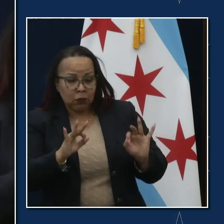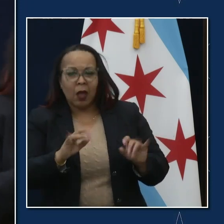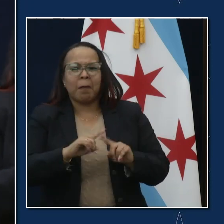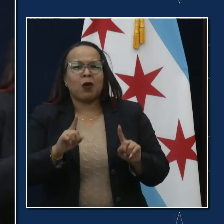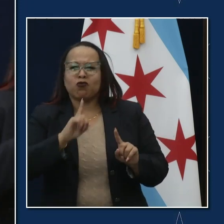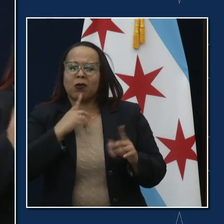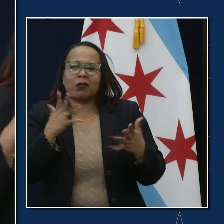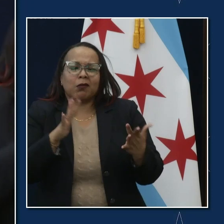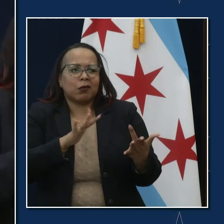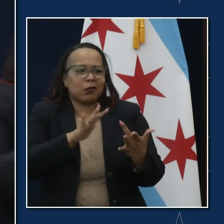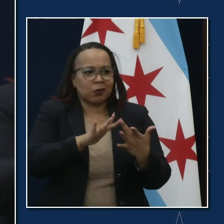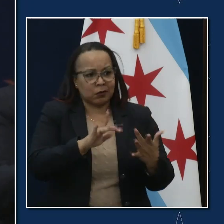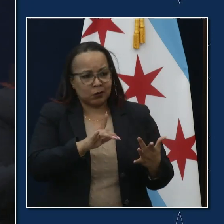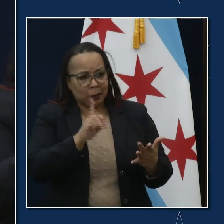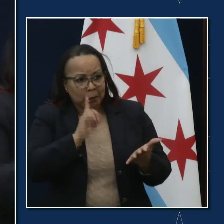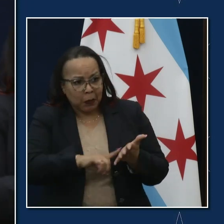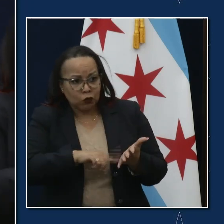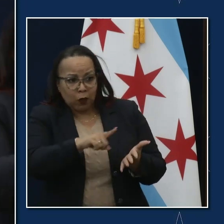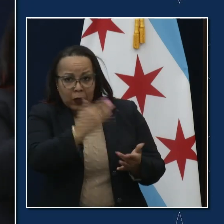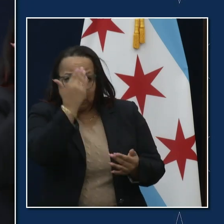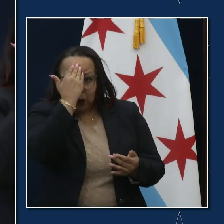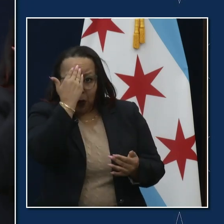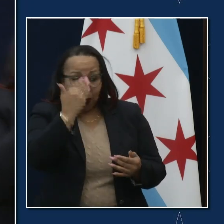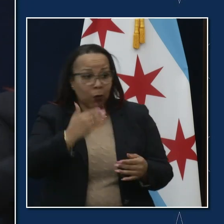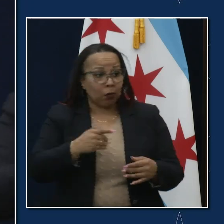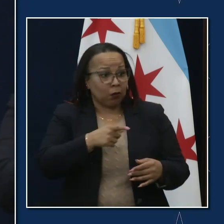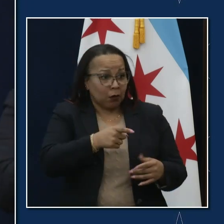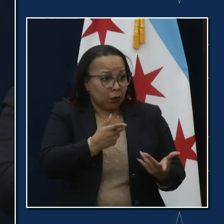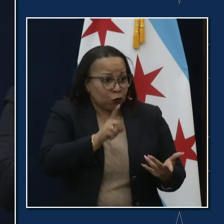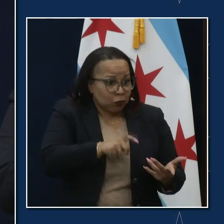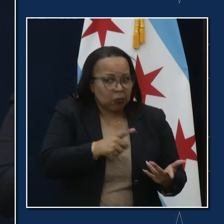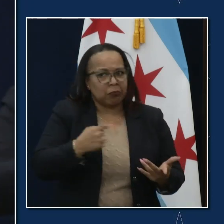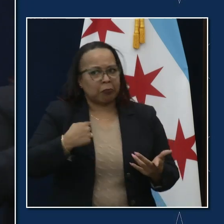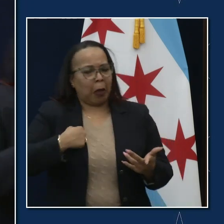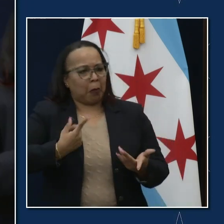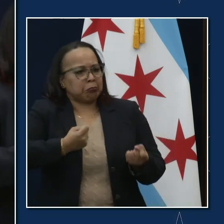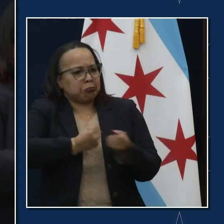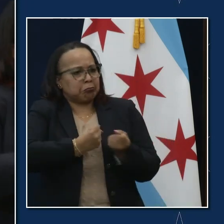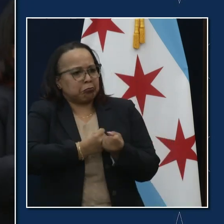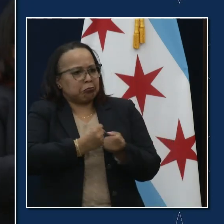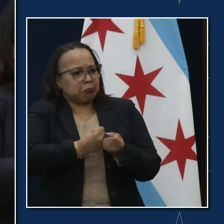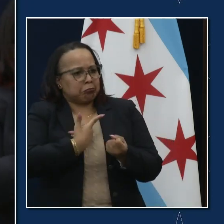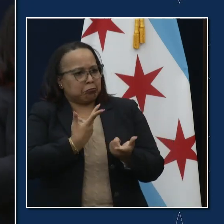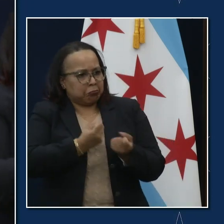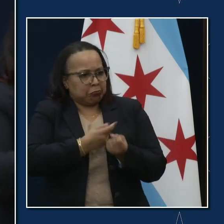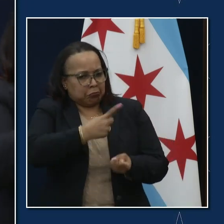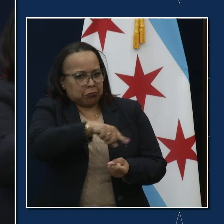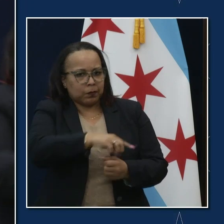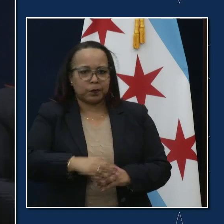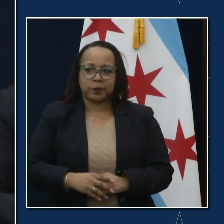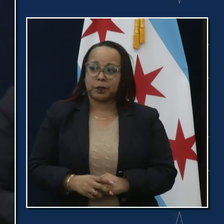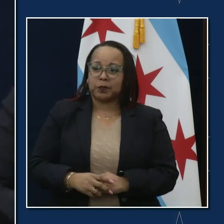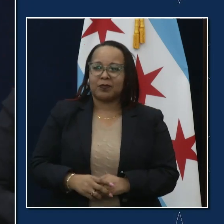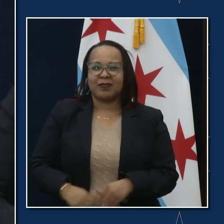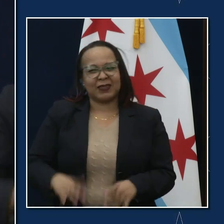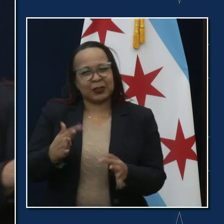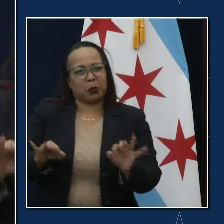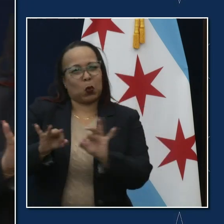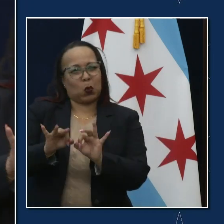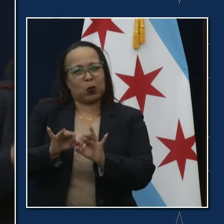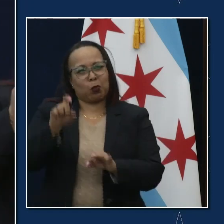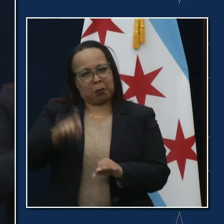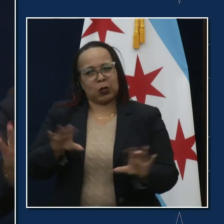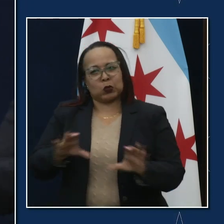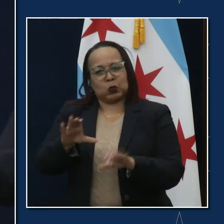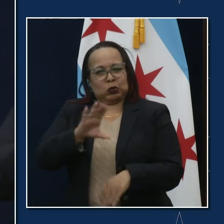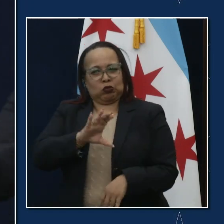just reach out and make sure that they know there's somebody who's looking out for them and has their back. those are the important things that we must